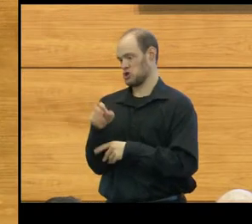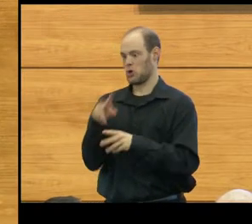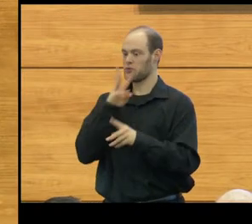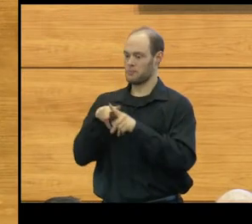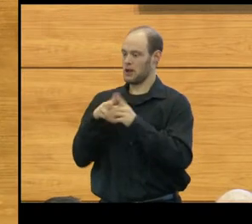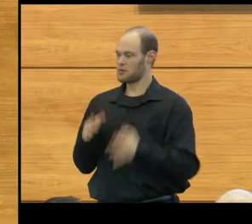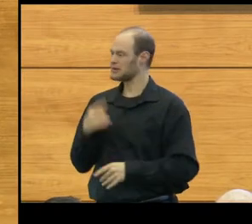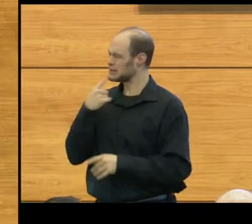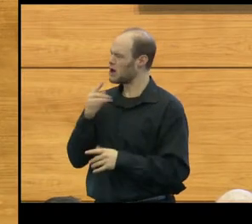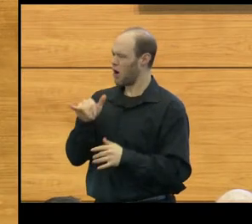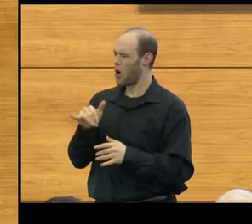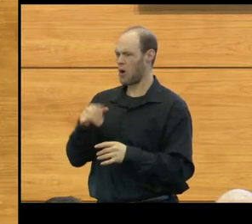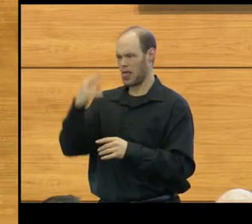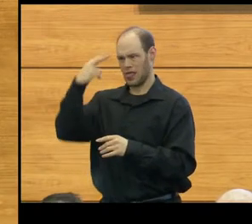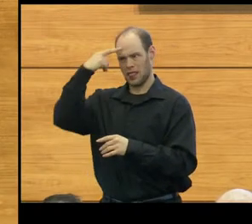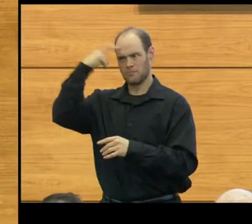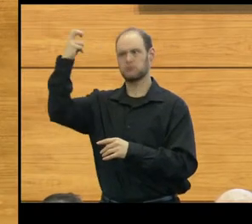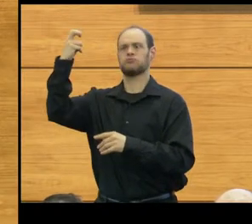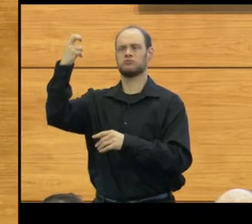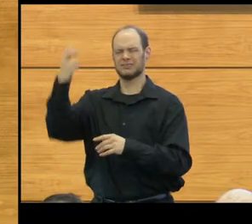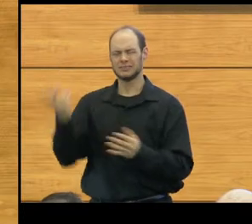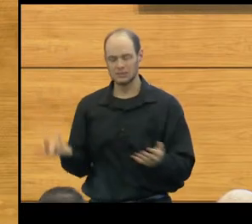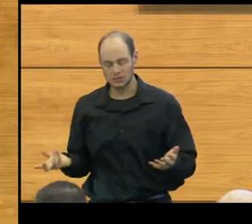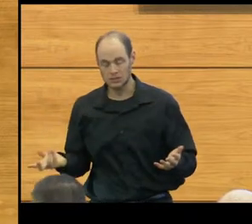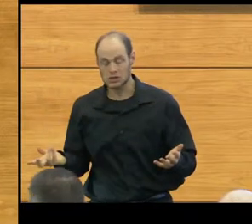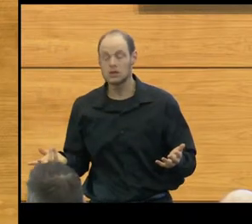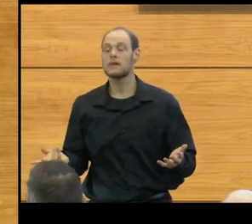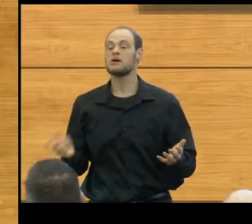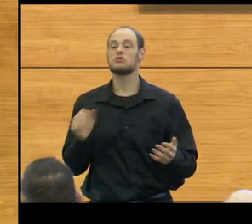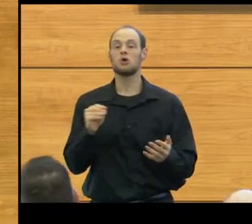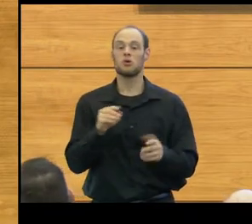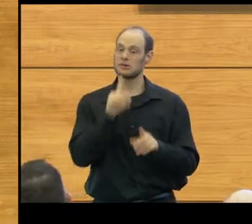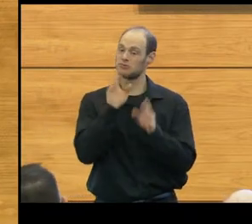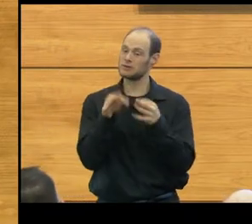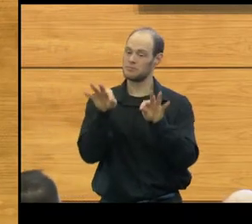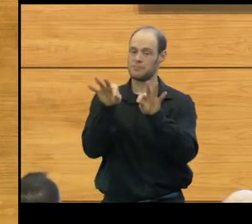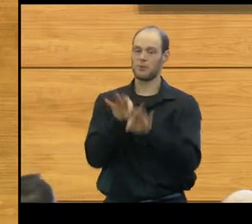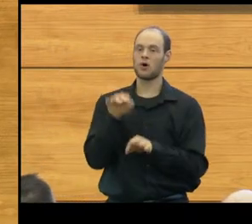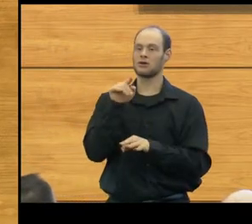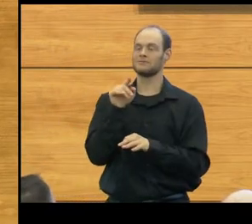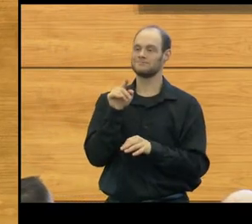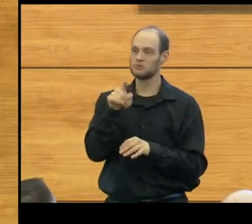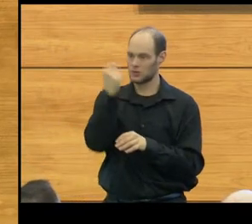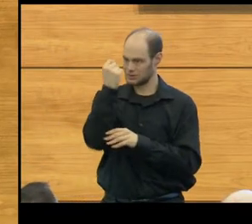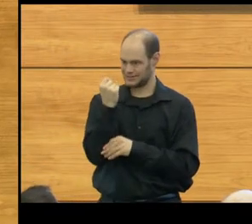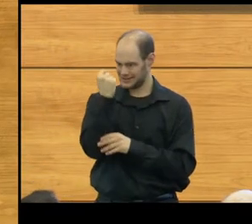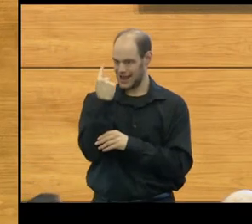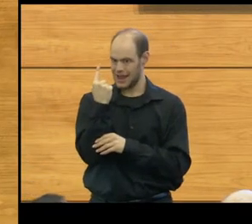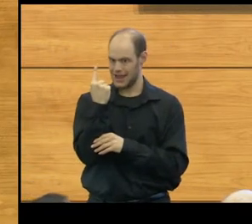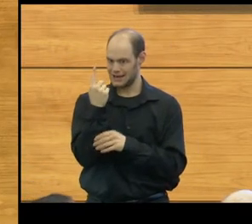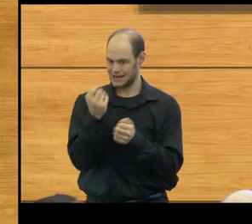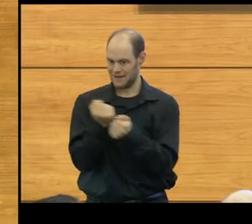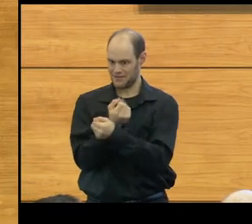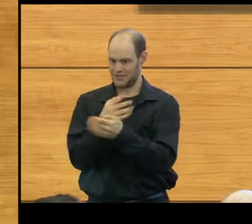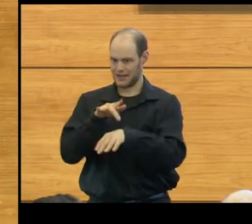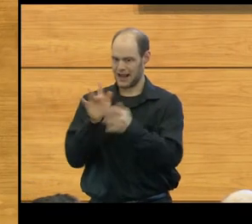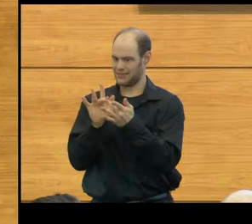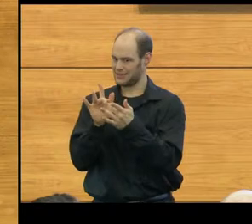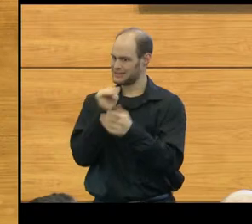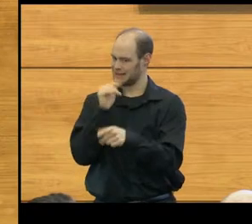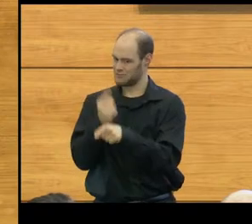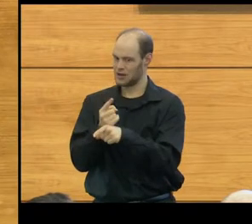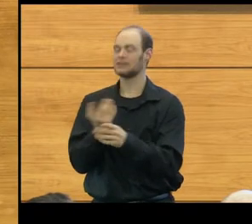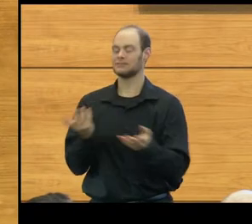the way you should take out a brain tumor. And so you need to, you know, make sure that you understand that. But I also find